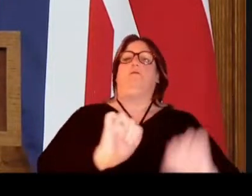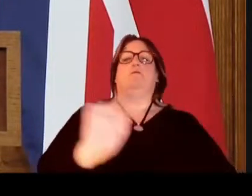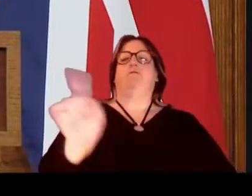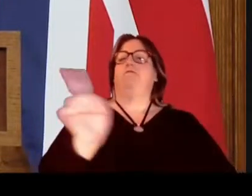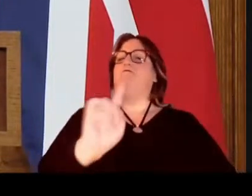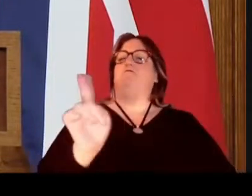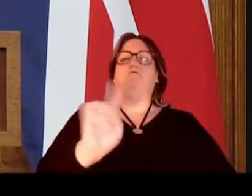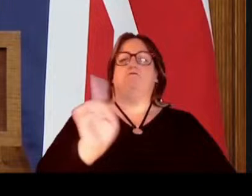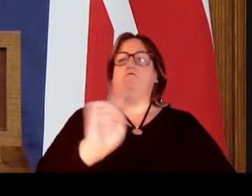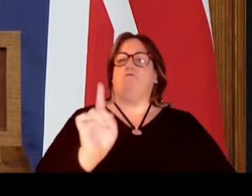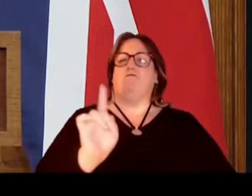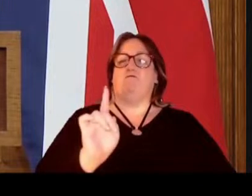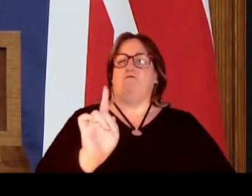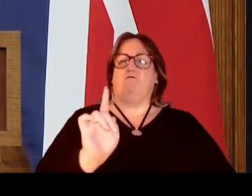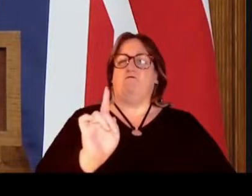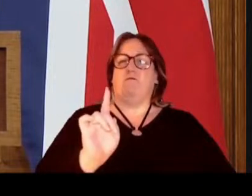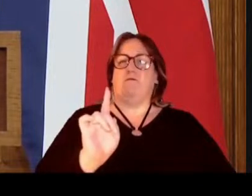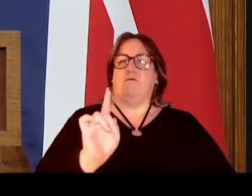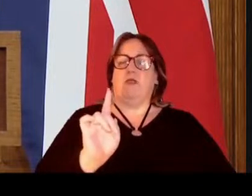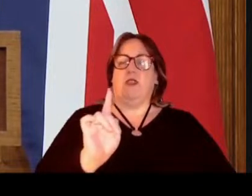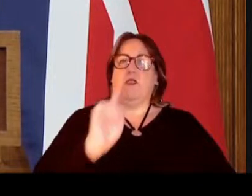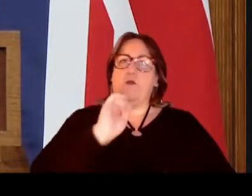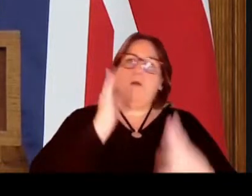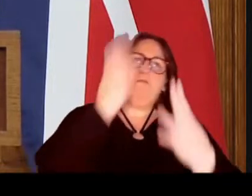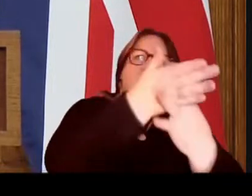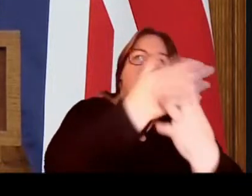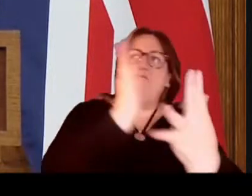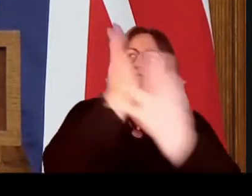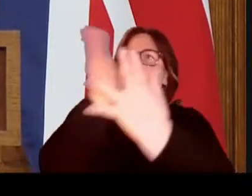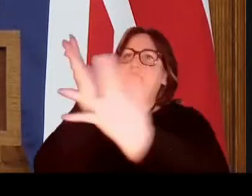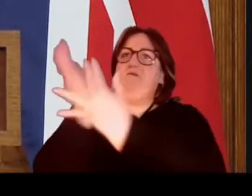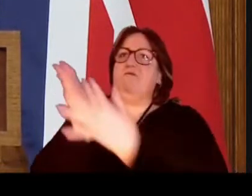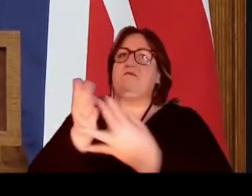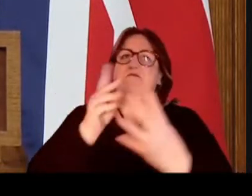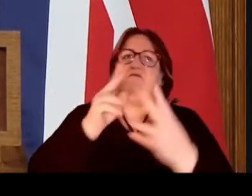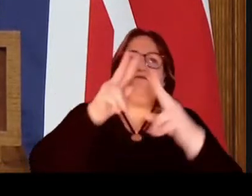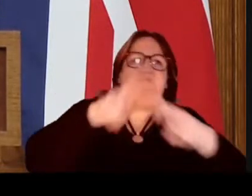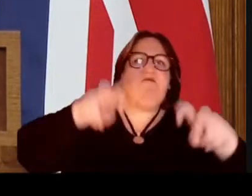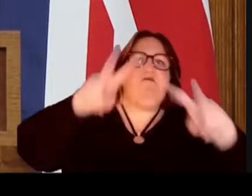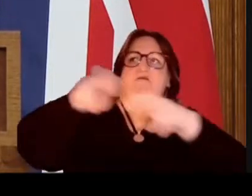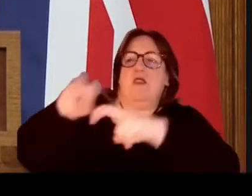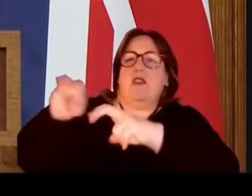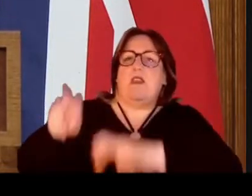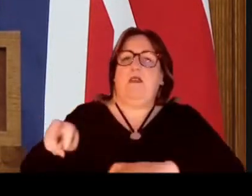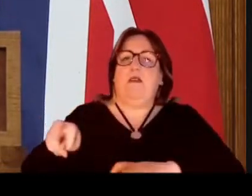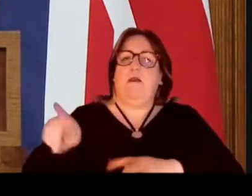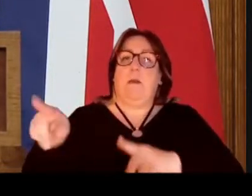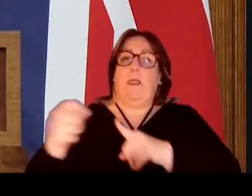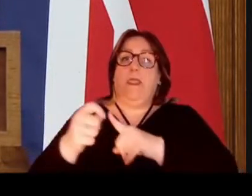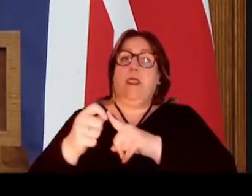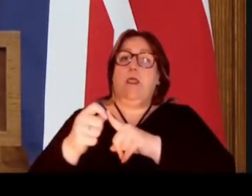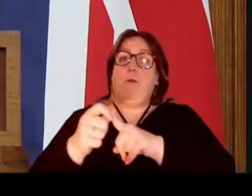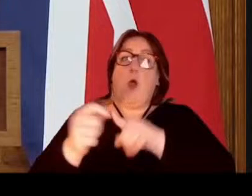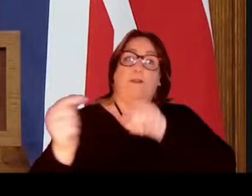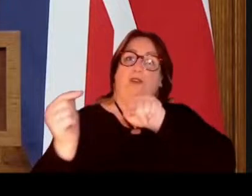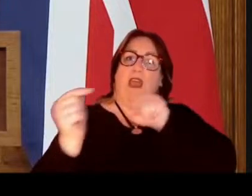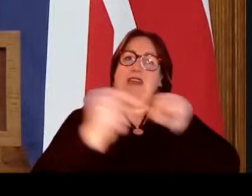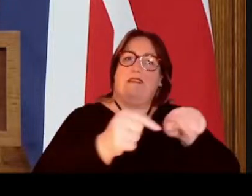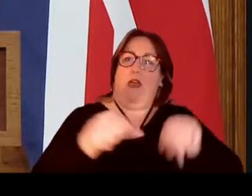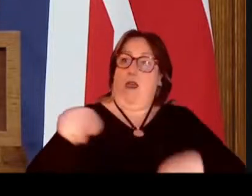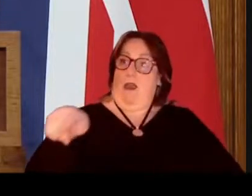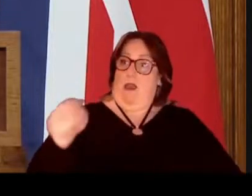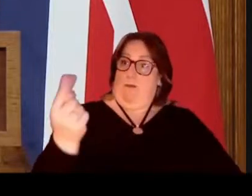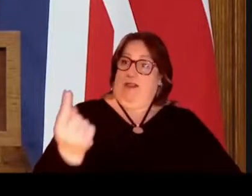page. For example, the perpetrator was referred to the PREVENT programme on 3